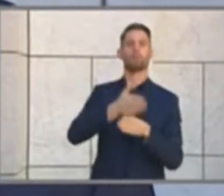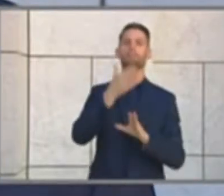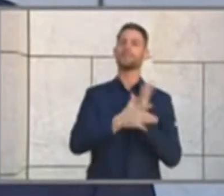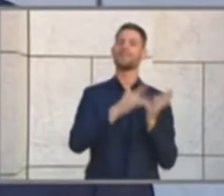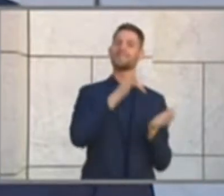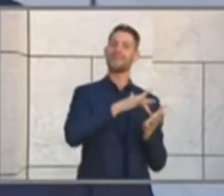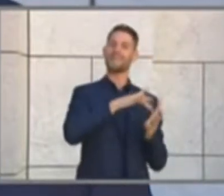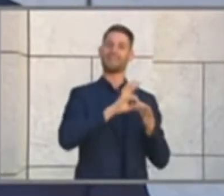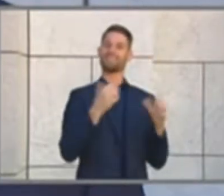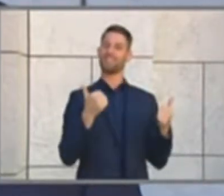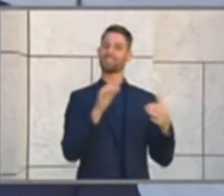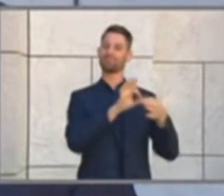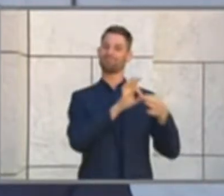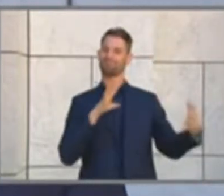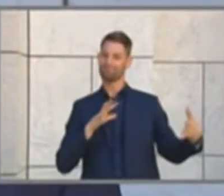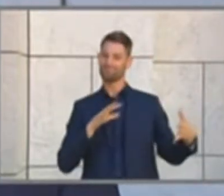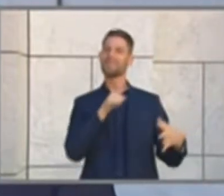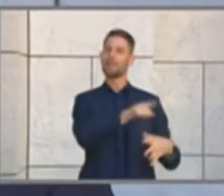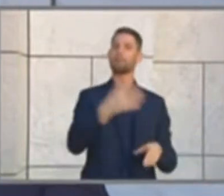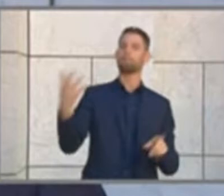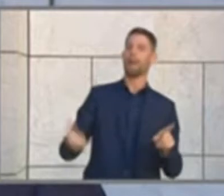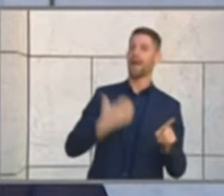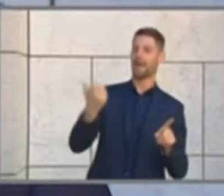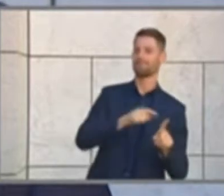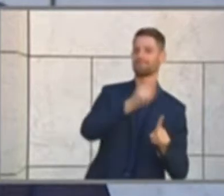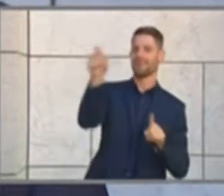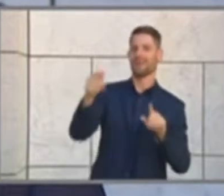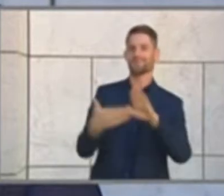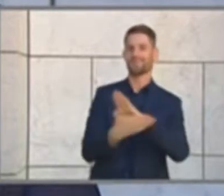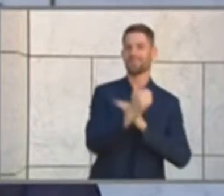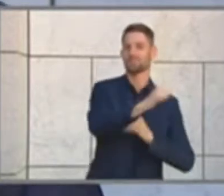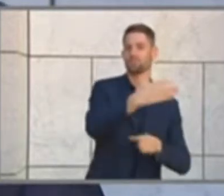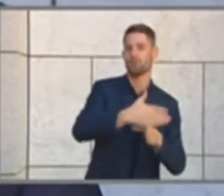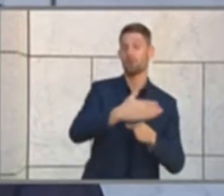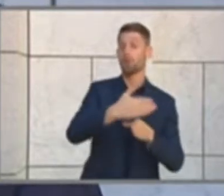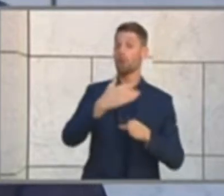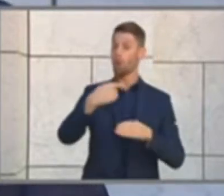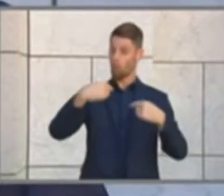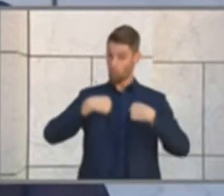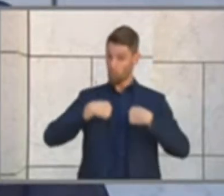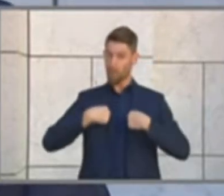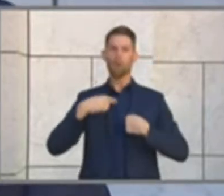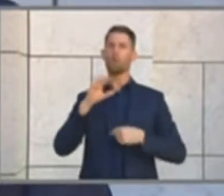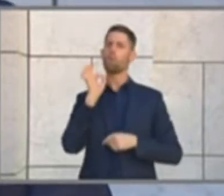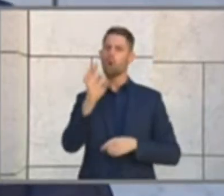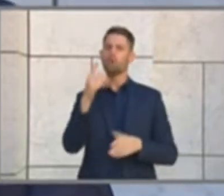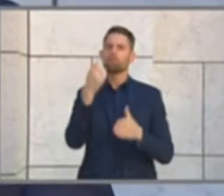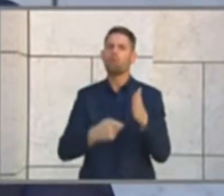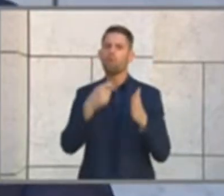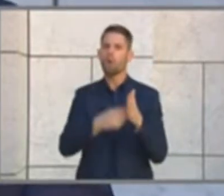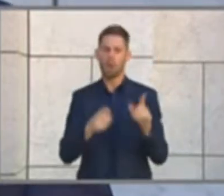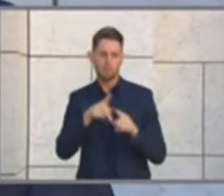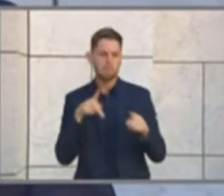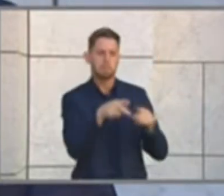so we will do that in a fair way, and recognising that